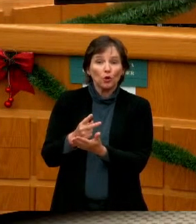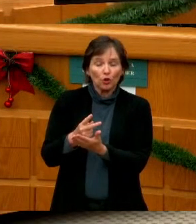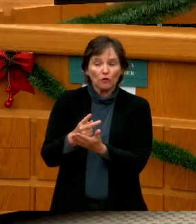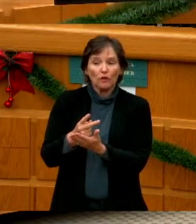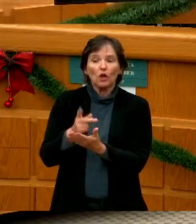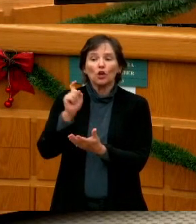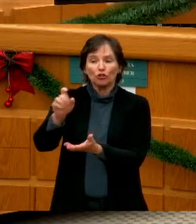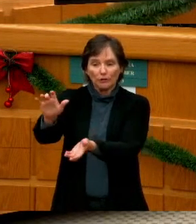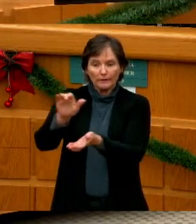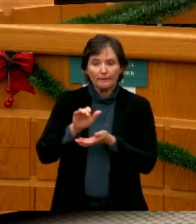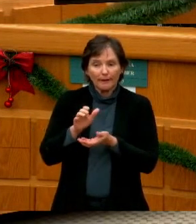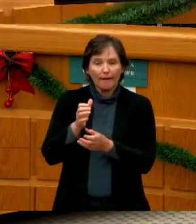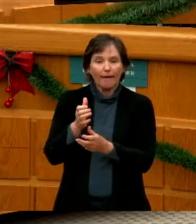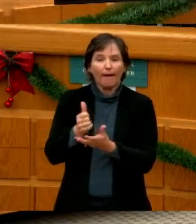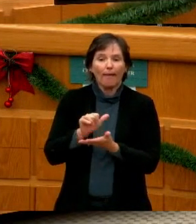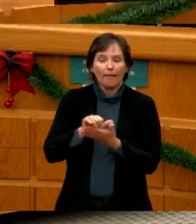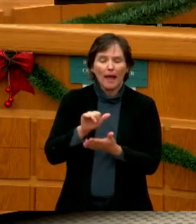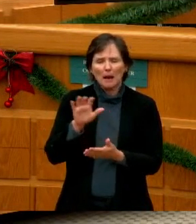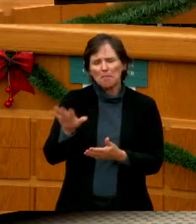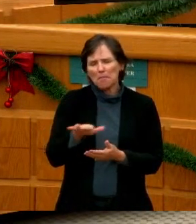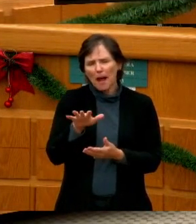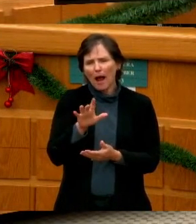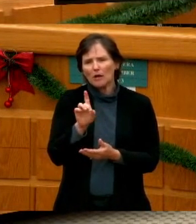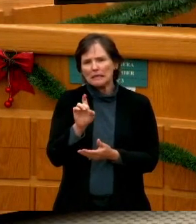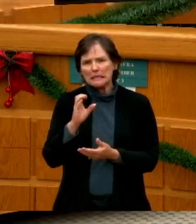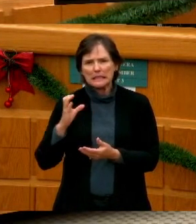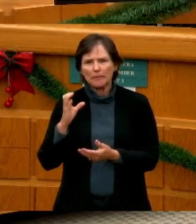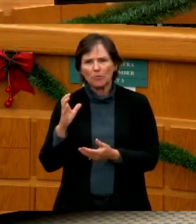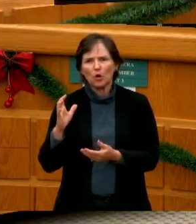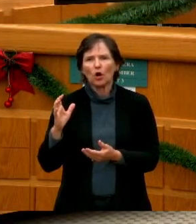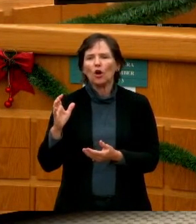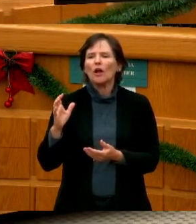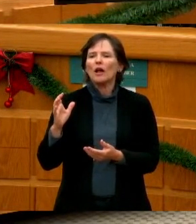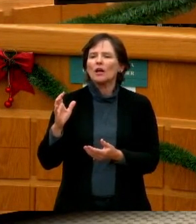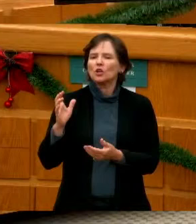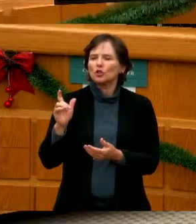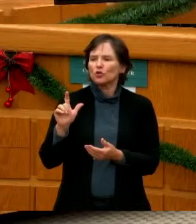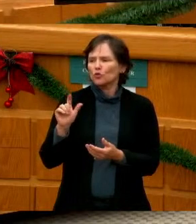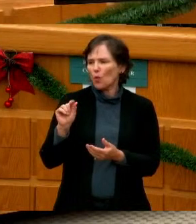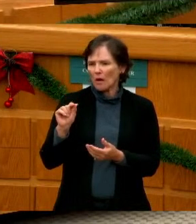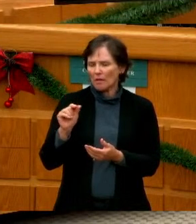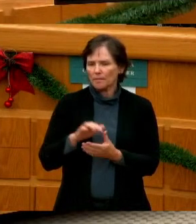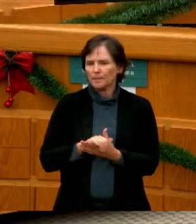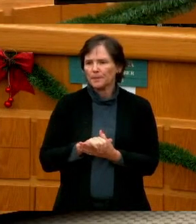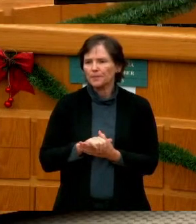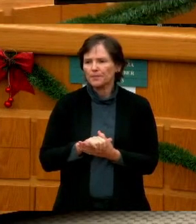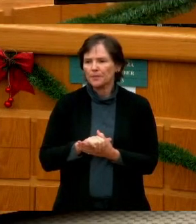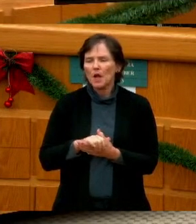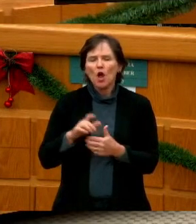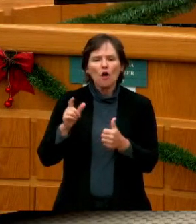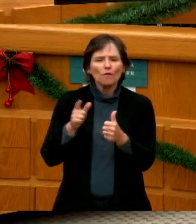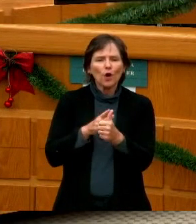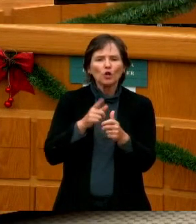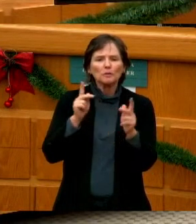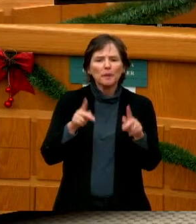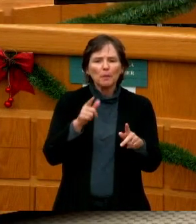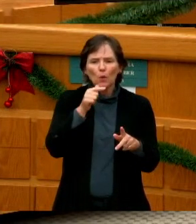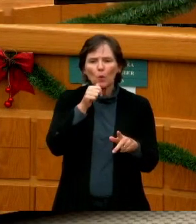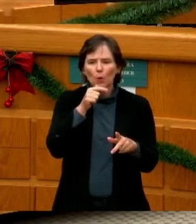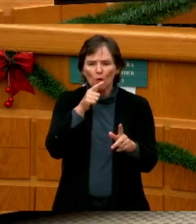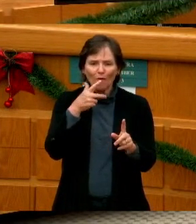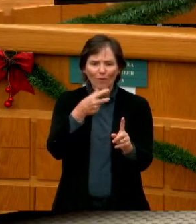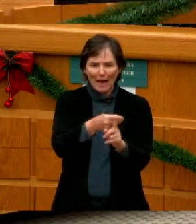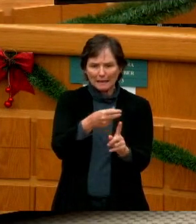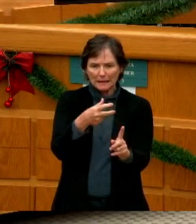after Pfizer's vaccine come, then we should also get some from Moderna. The first group of people to receive the